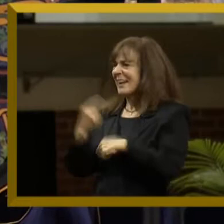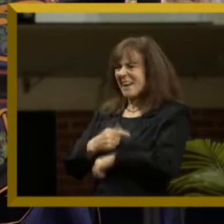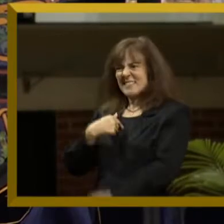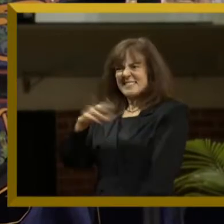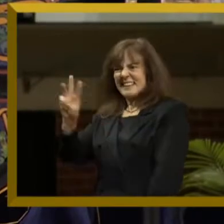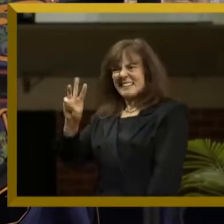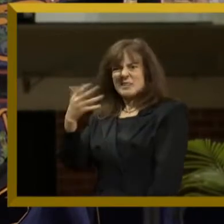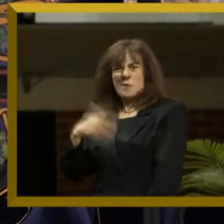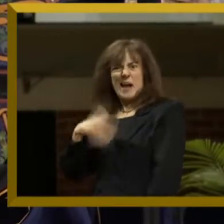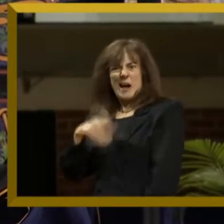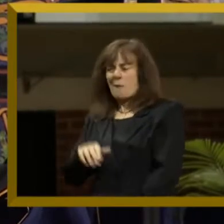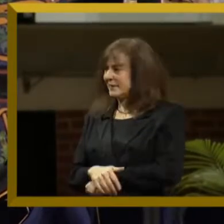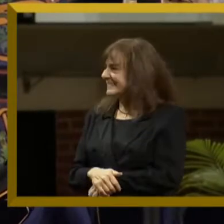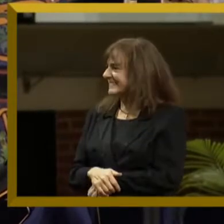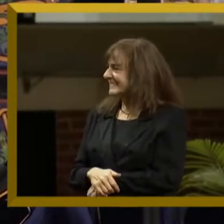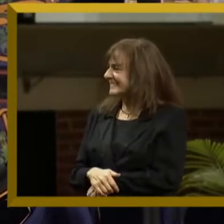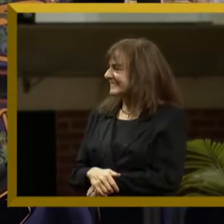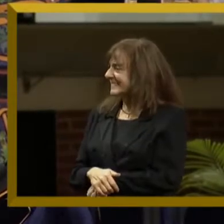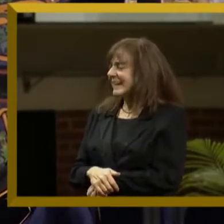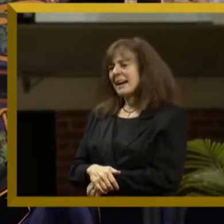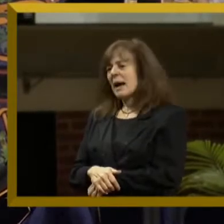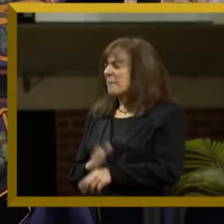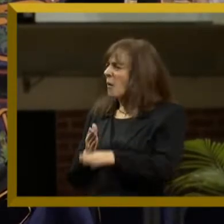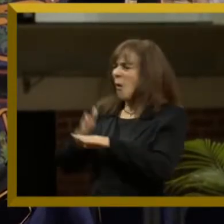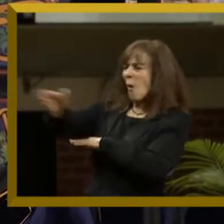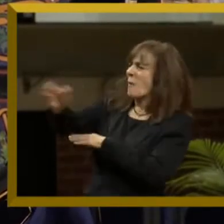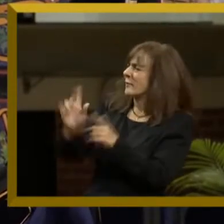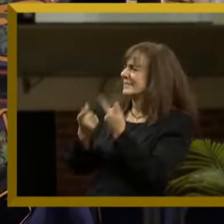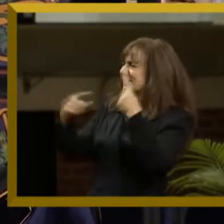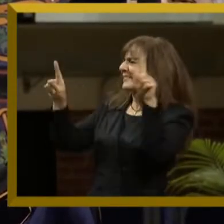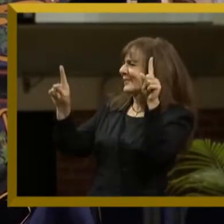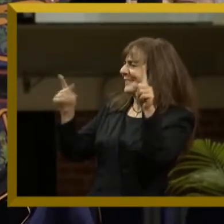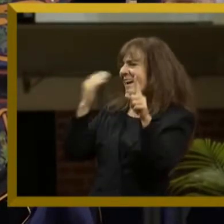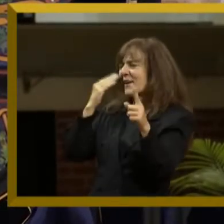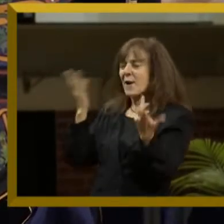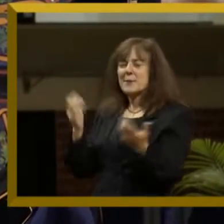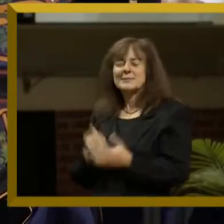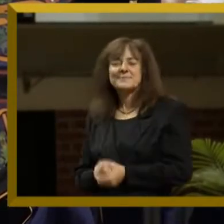six. I'm a classic overachiever, I know.